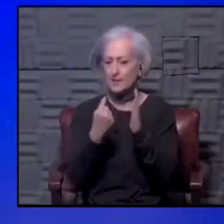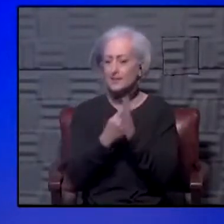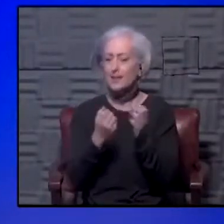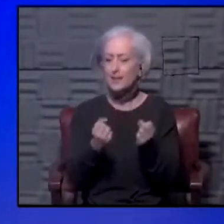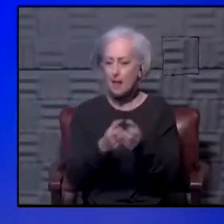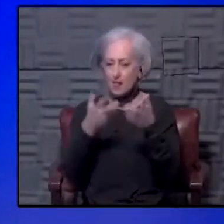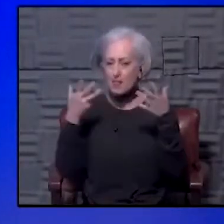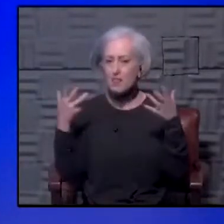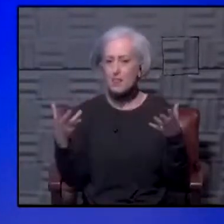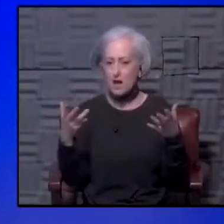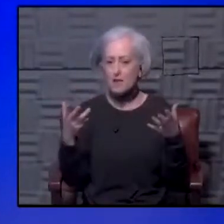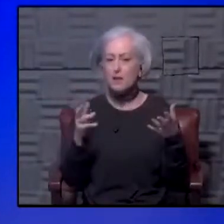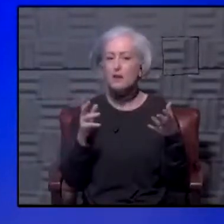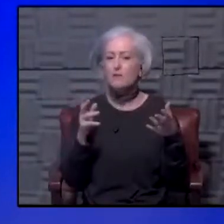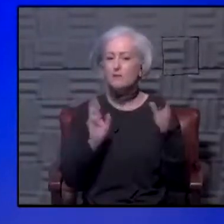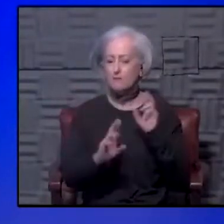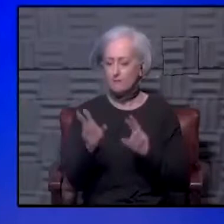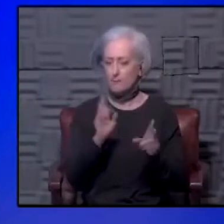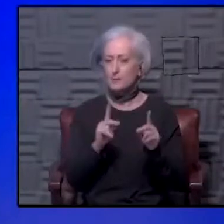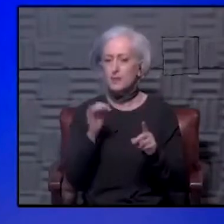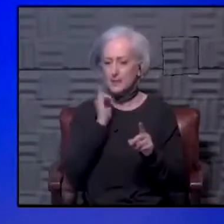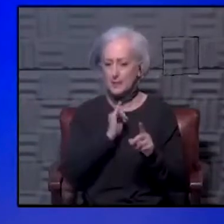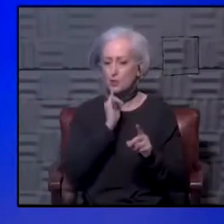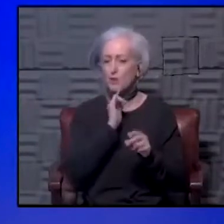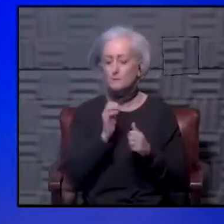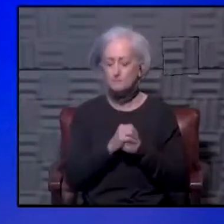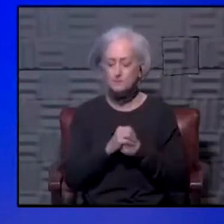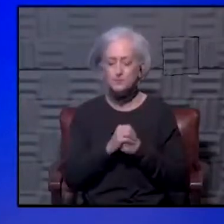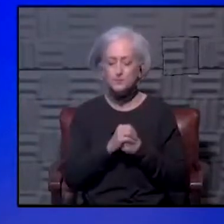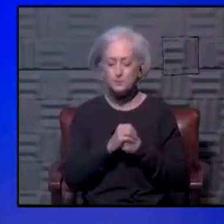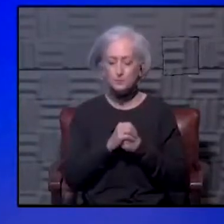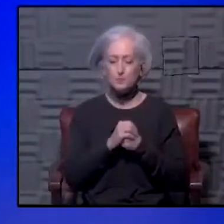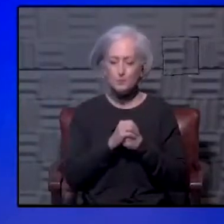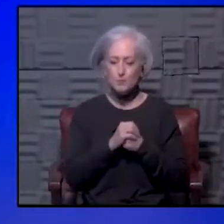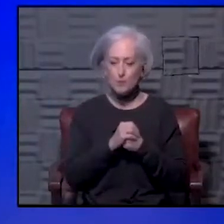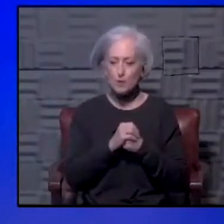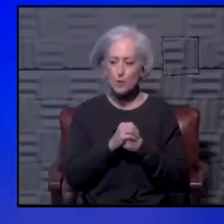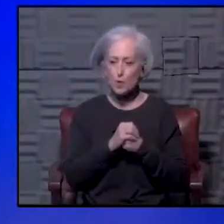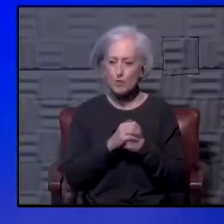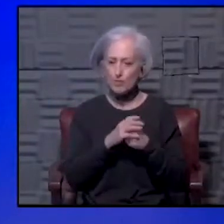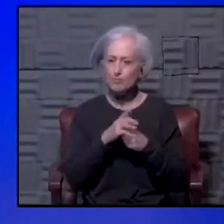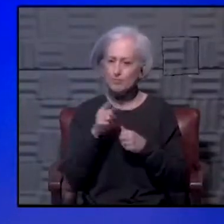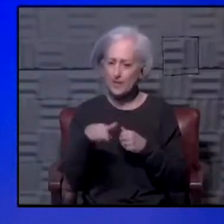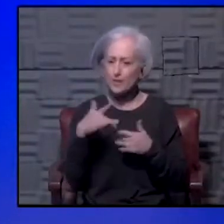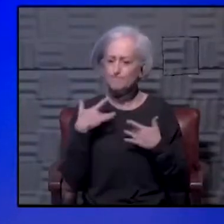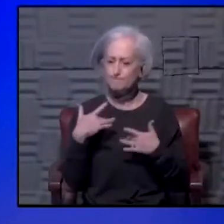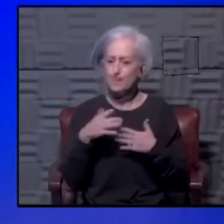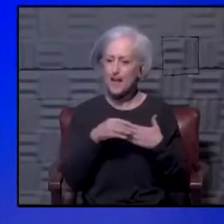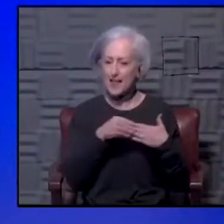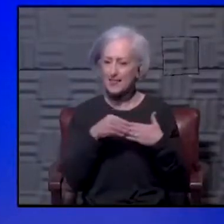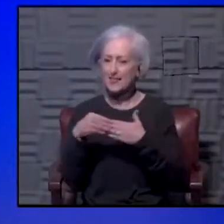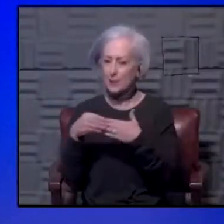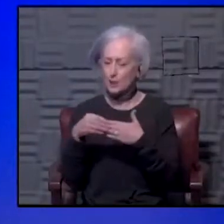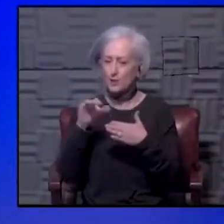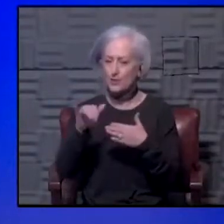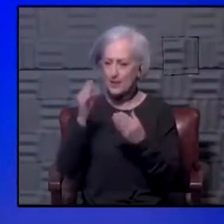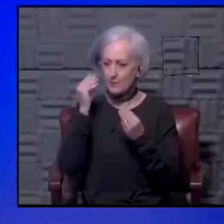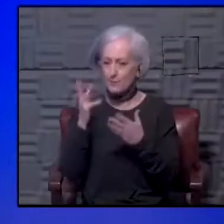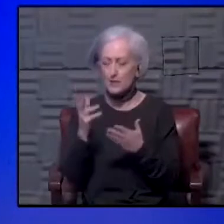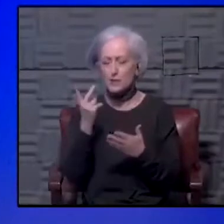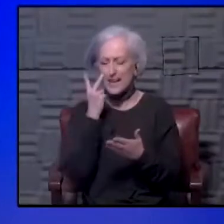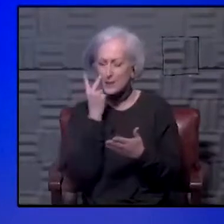their population. So they are an early leader in some of this information. I did see a little bit about